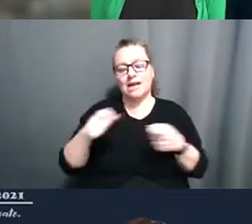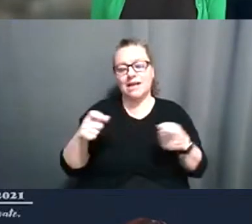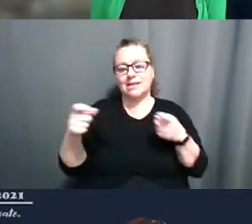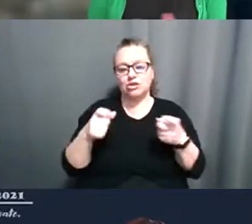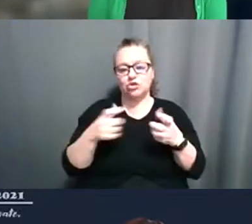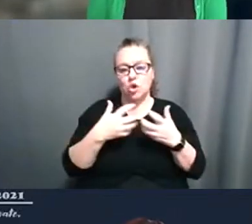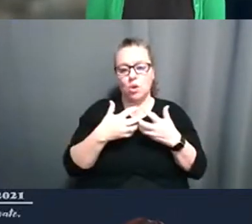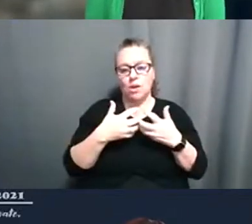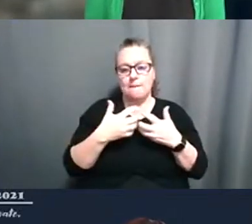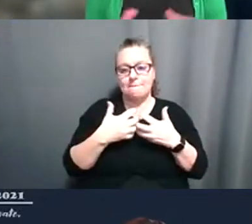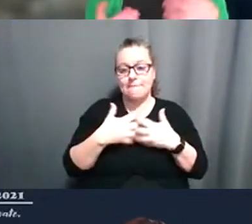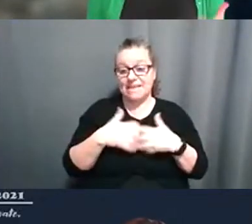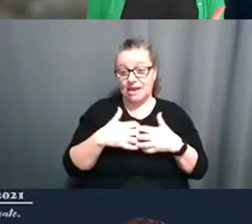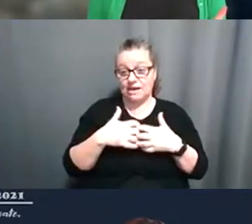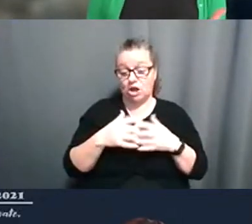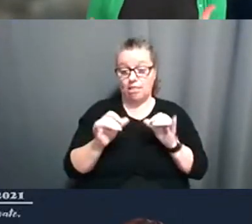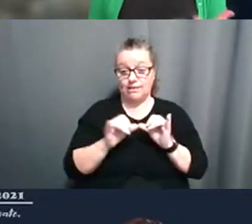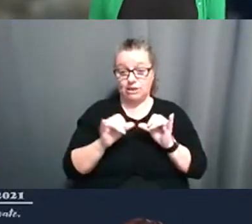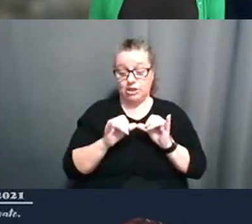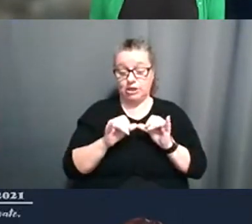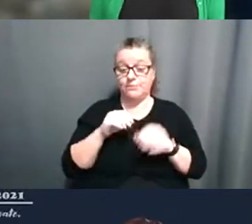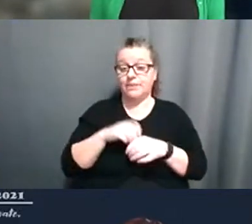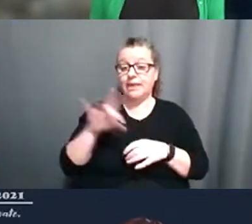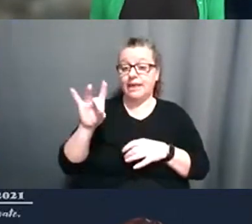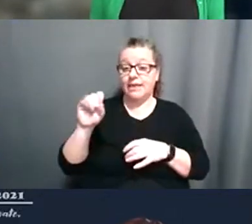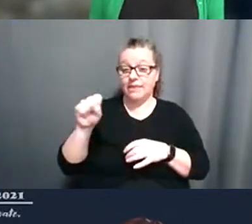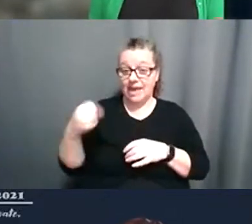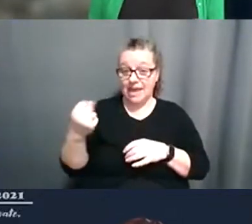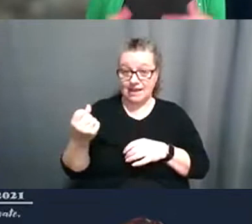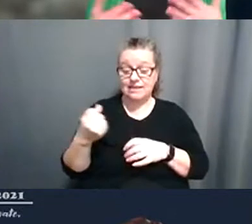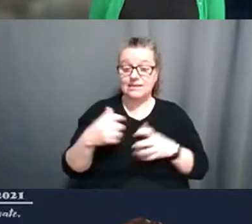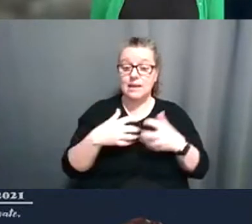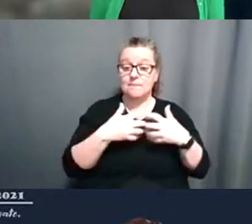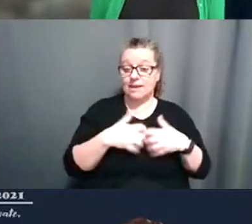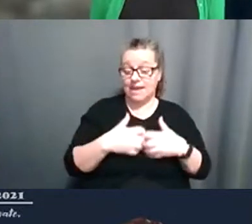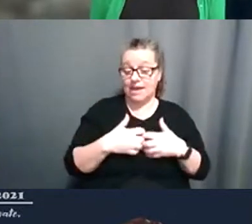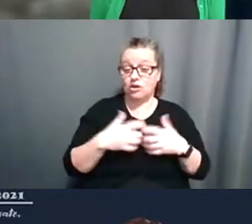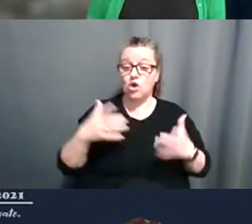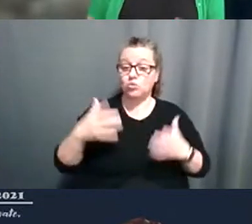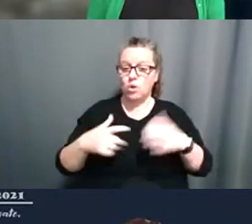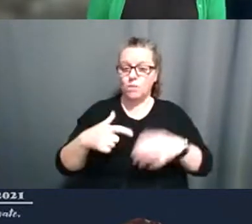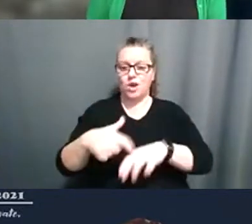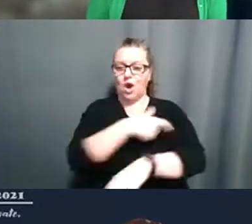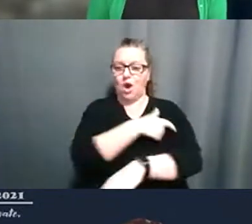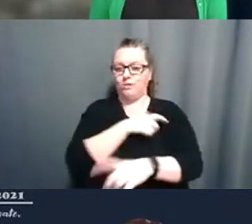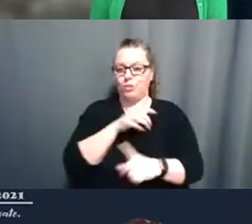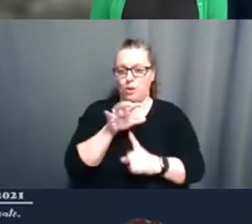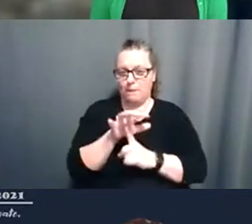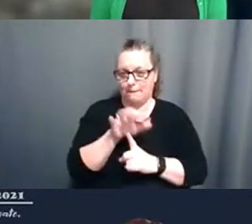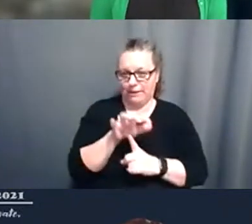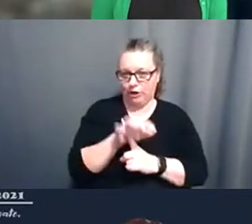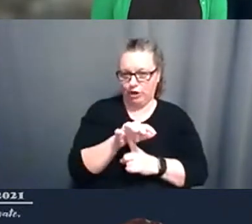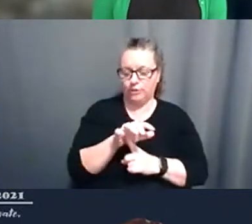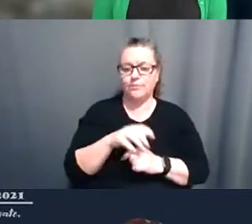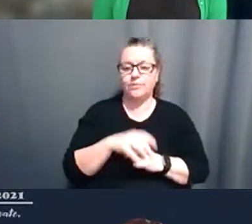mechanical engineer. And in the 80s, mechanical robotic arms were very popular. It's one of those devices where